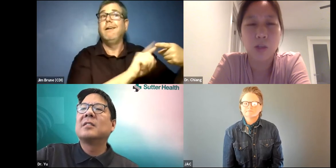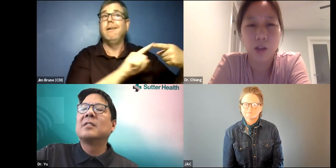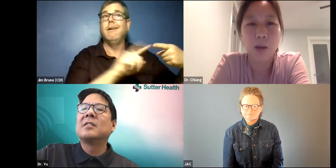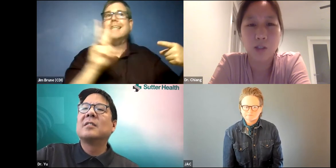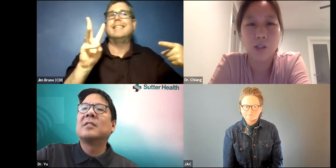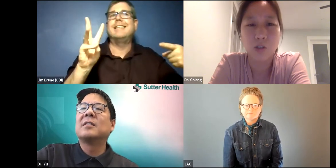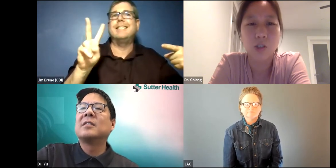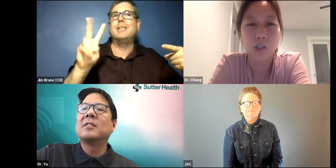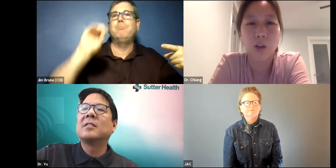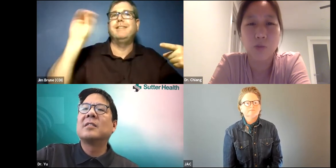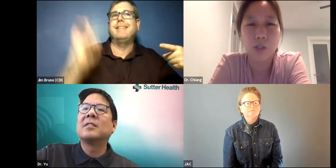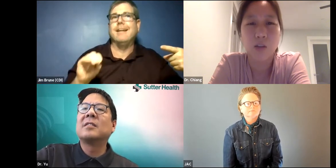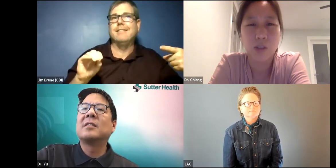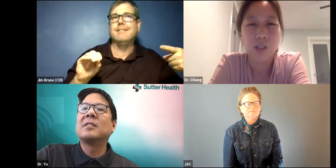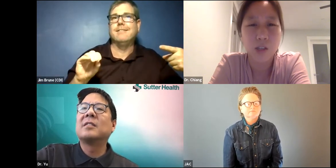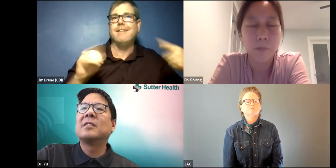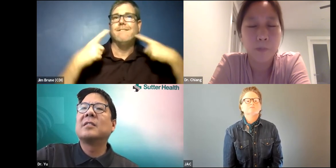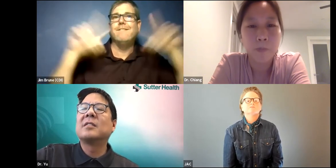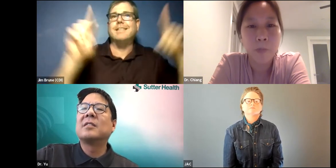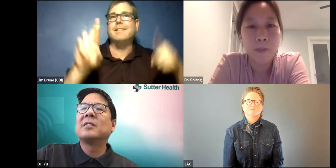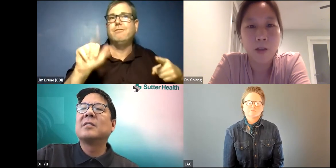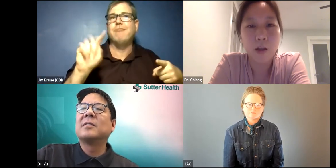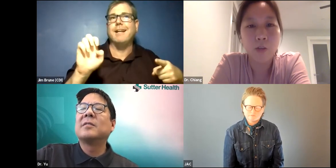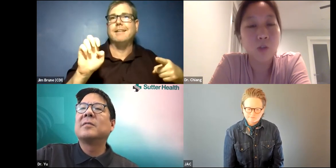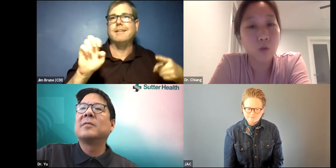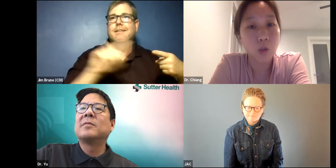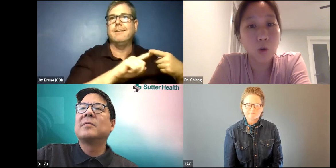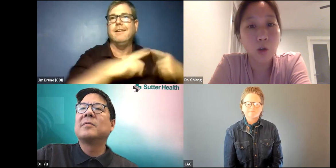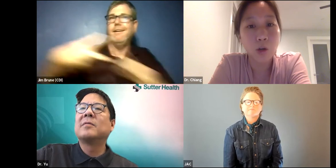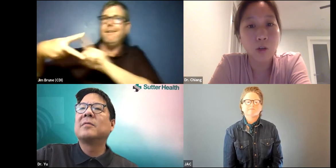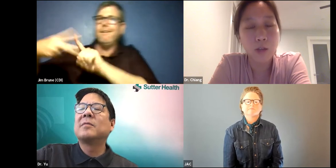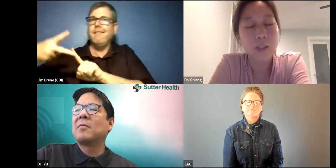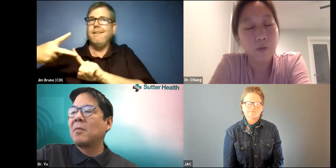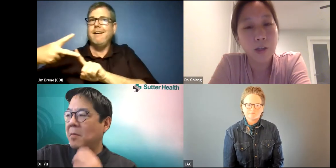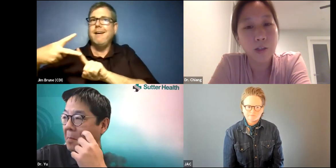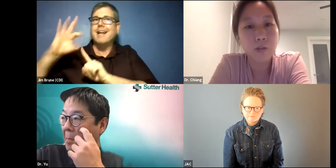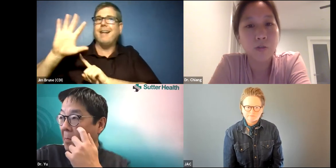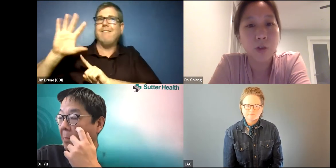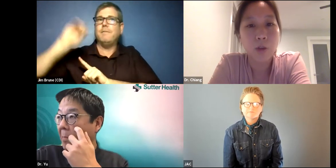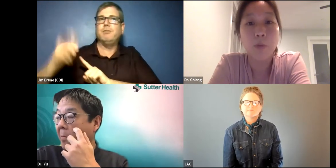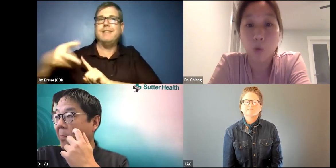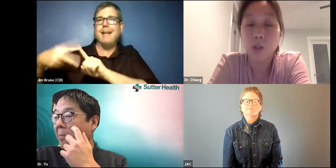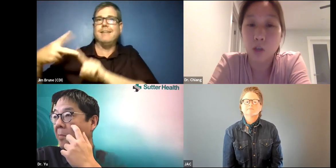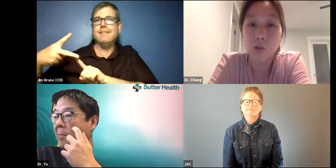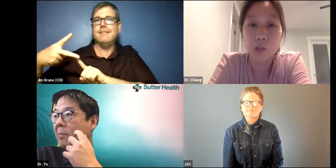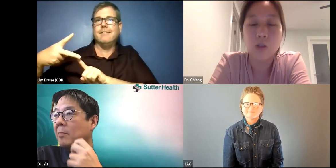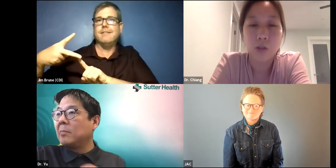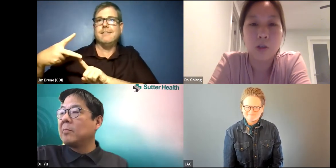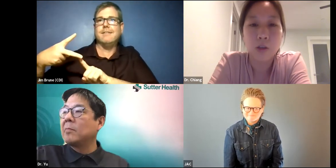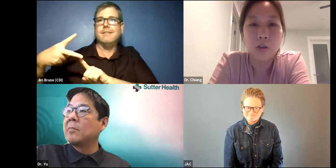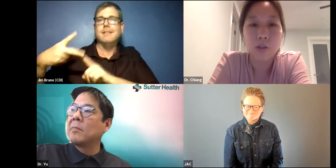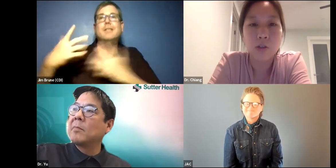else, but about 62 to 65% efficacy. So less effective, but one